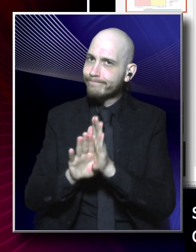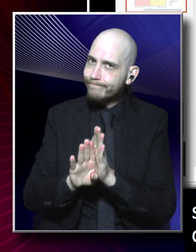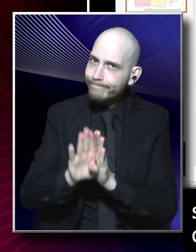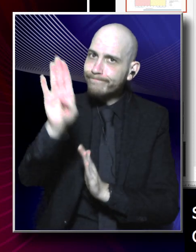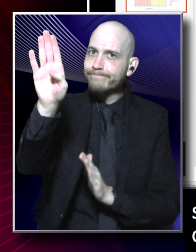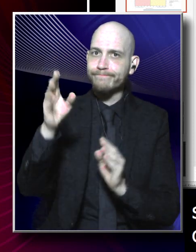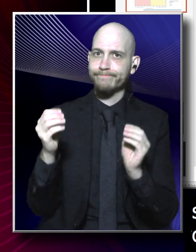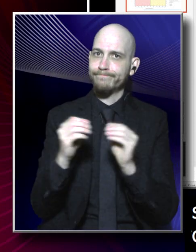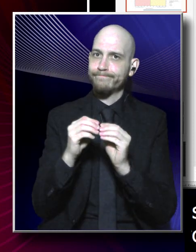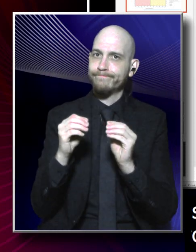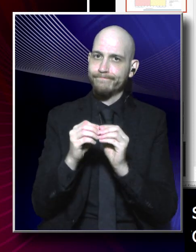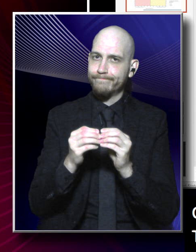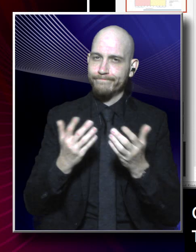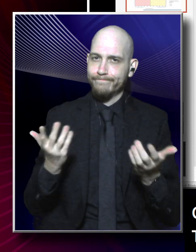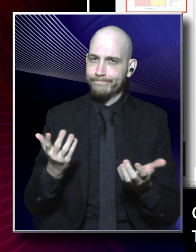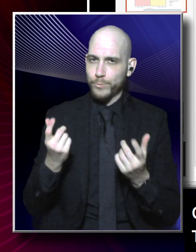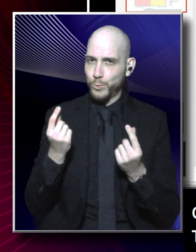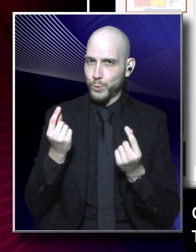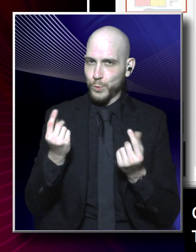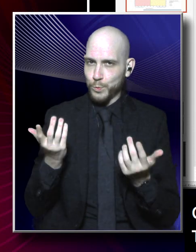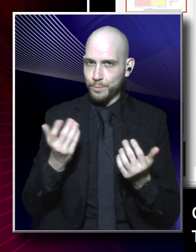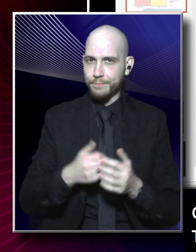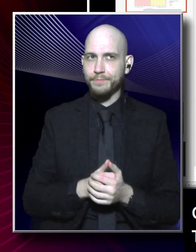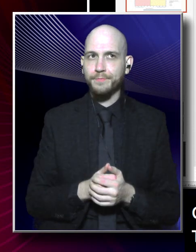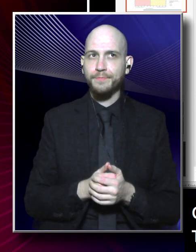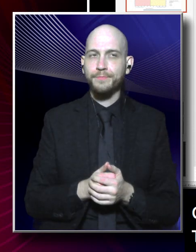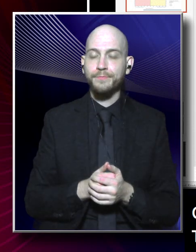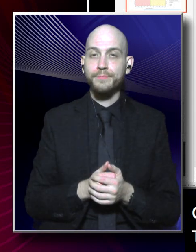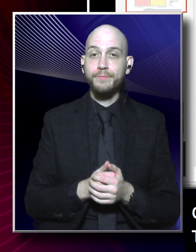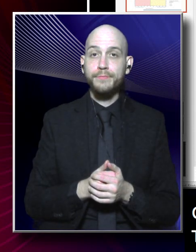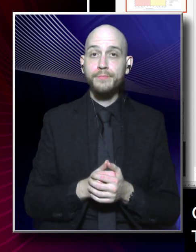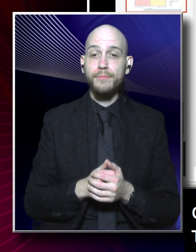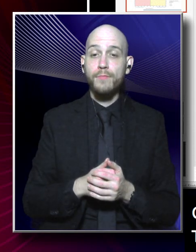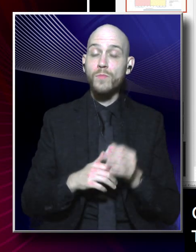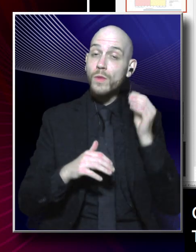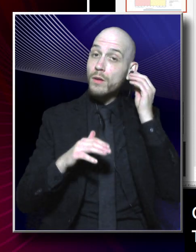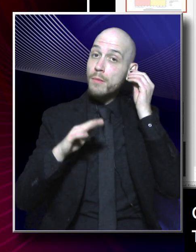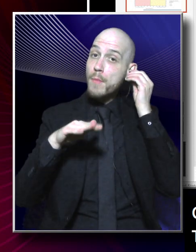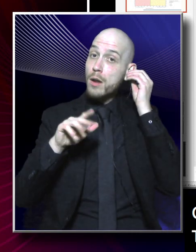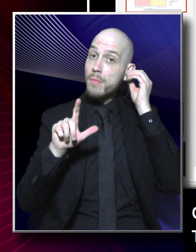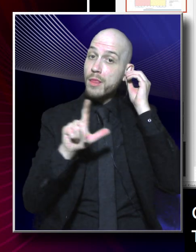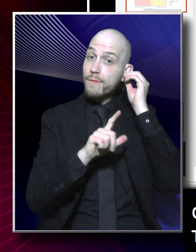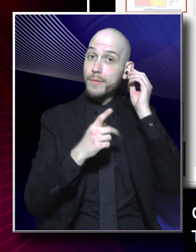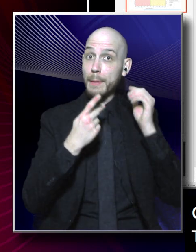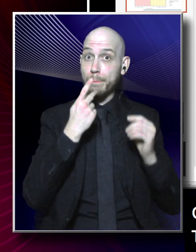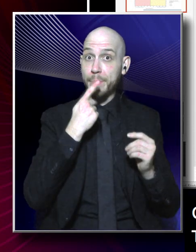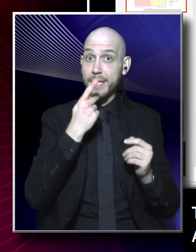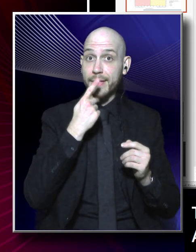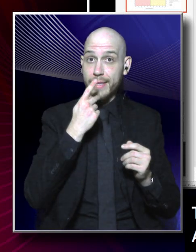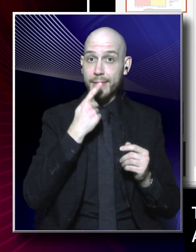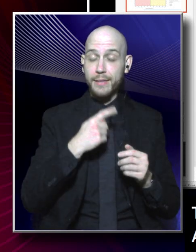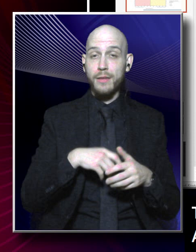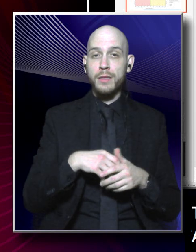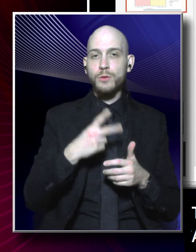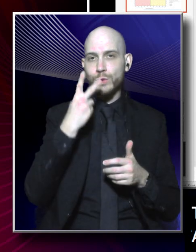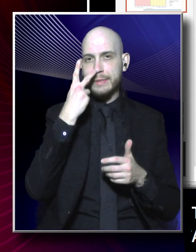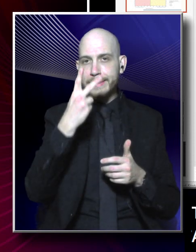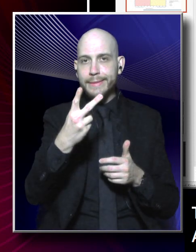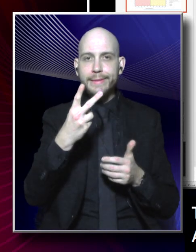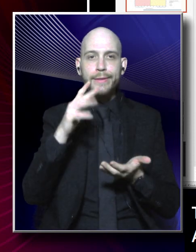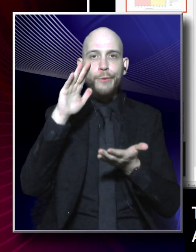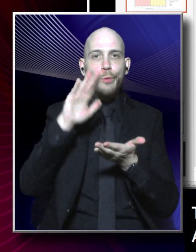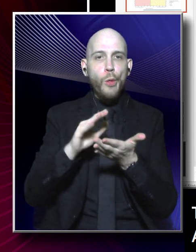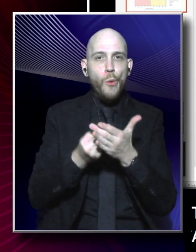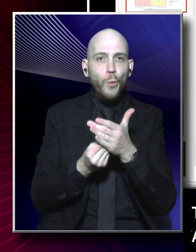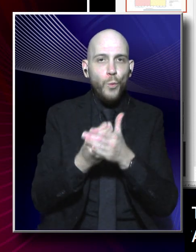kids. If we look in that pink quadrant, we have a couple kids that are sitting down there kind of in the low growth, low achievement